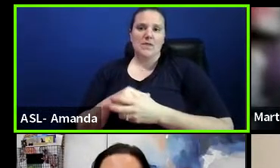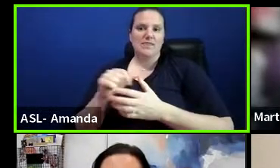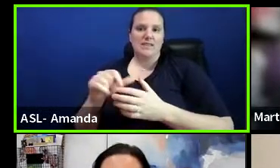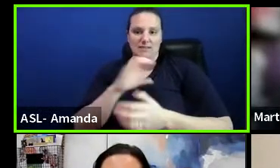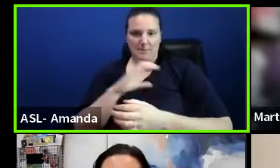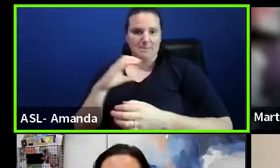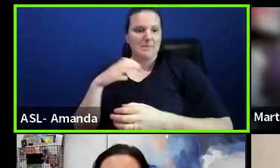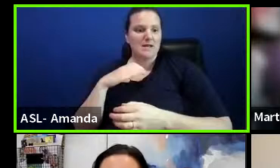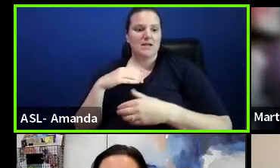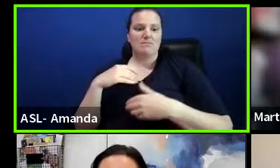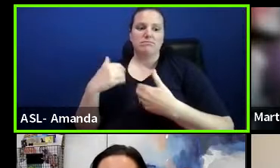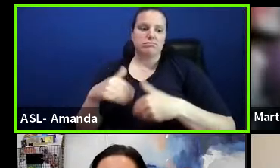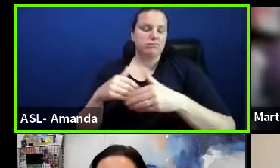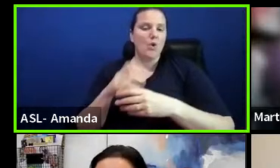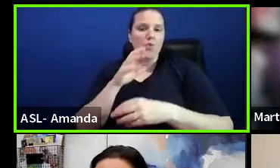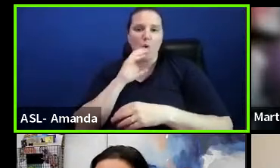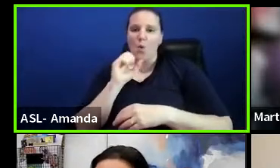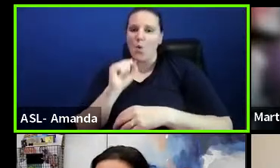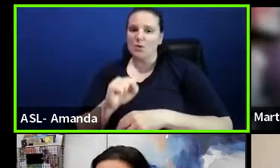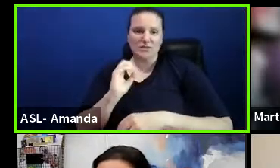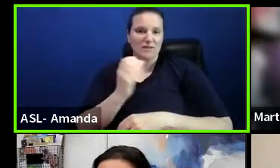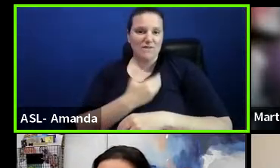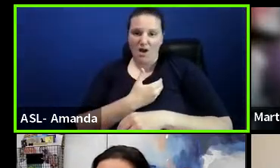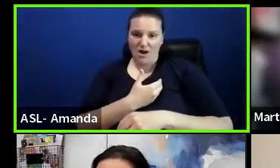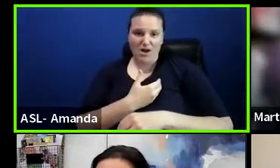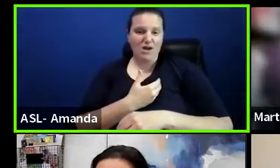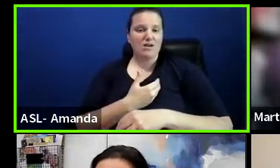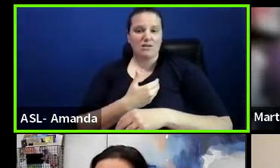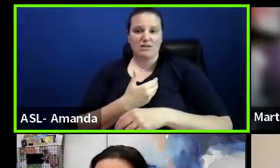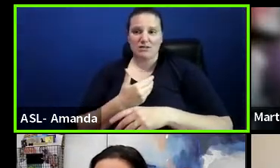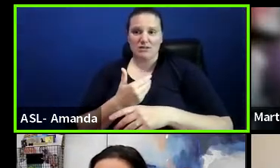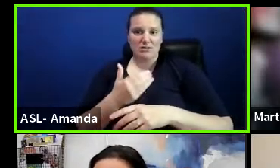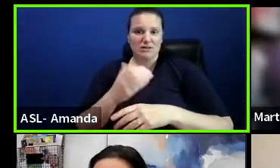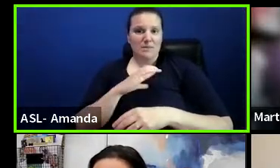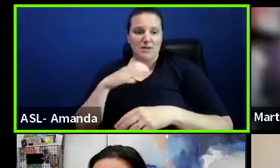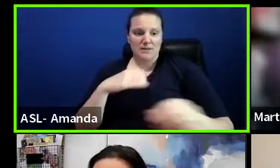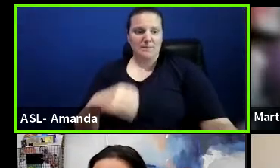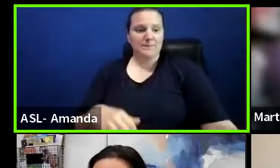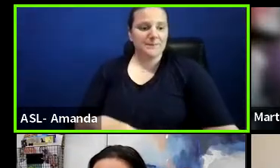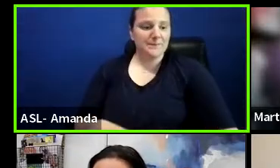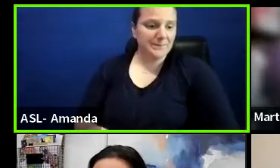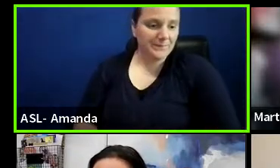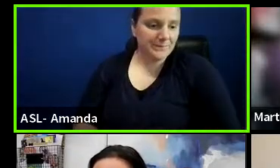is the oldest of our committees and has been at it for